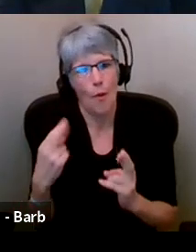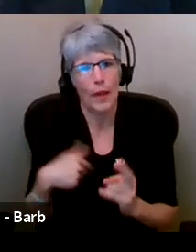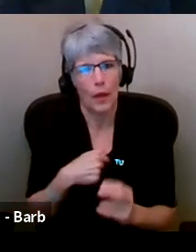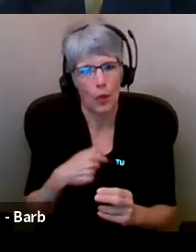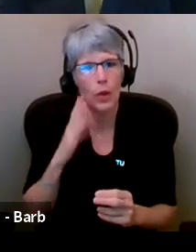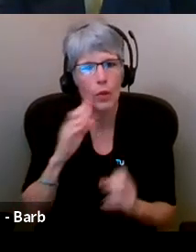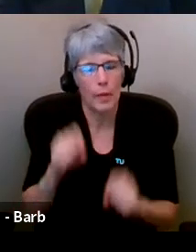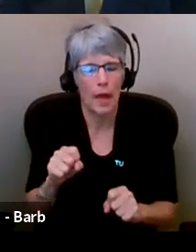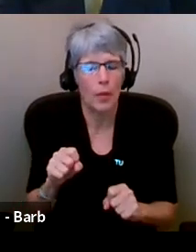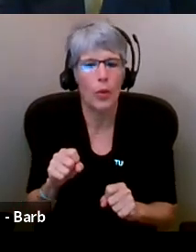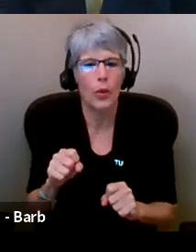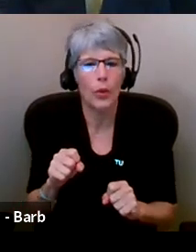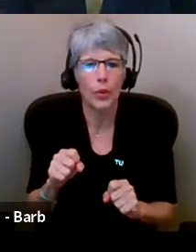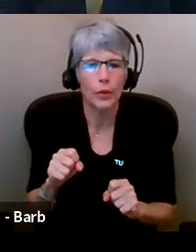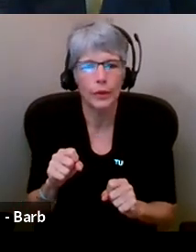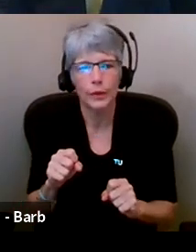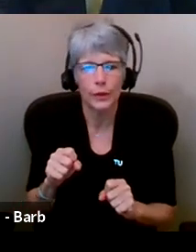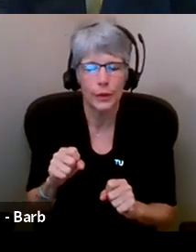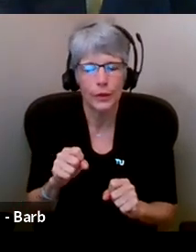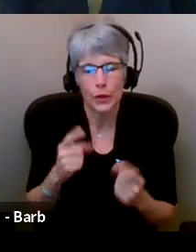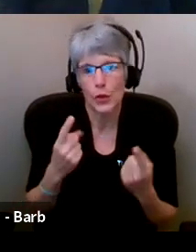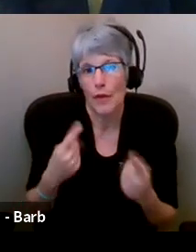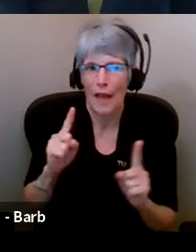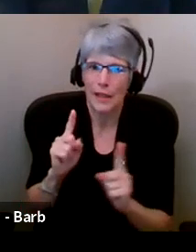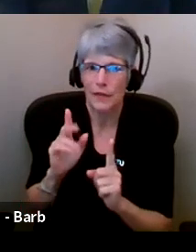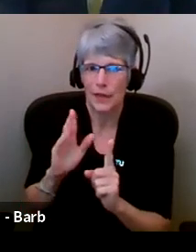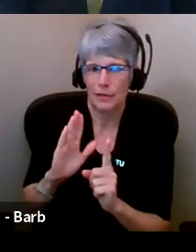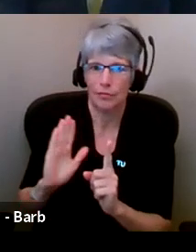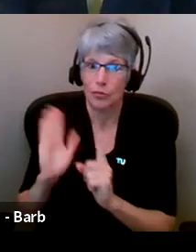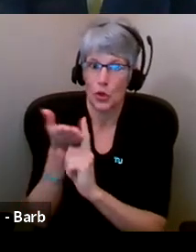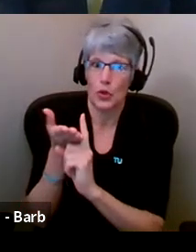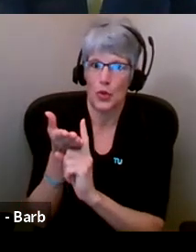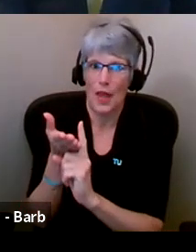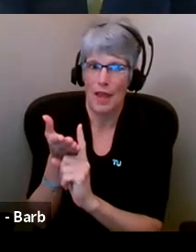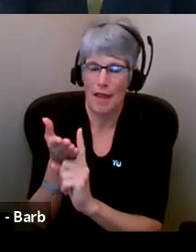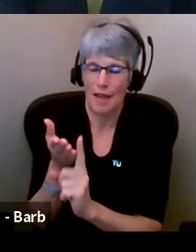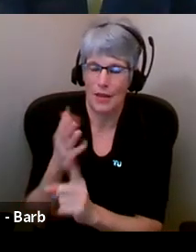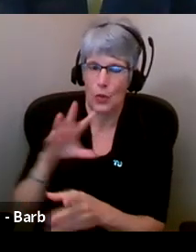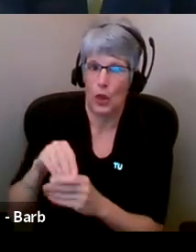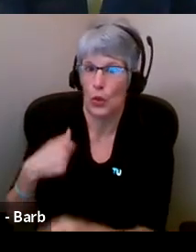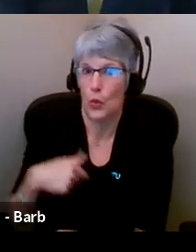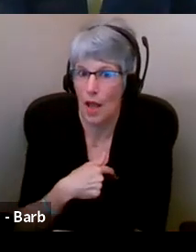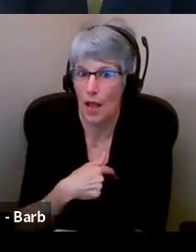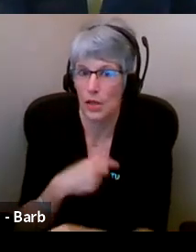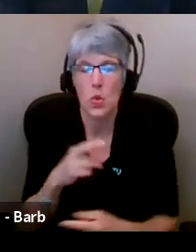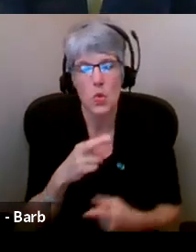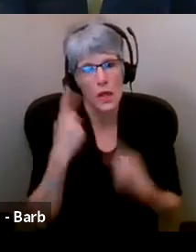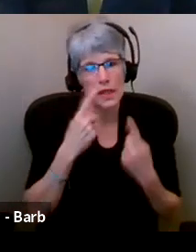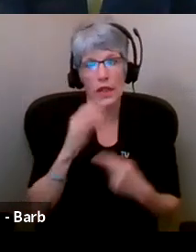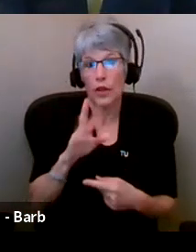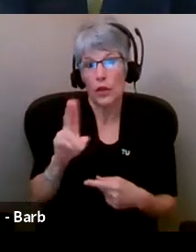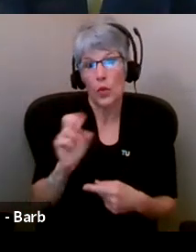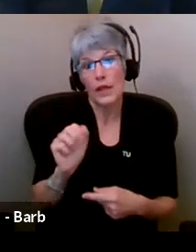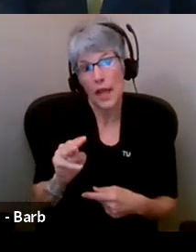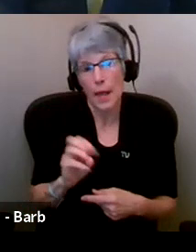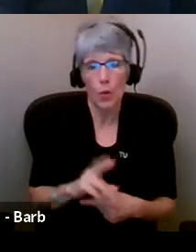to either effectively persuade the fact that we would be included, or take a look at whether the USM or Towson would be